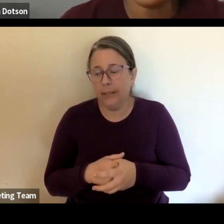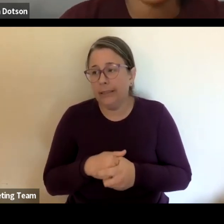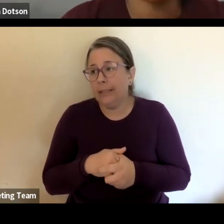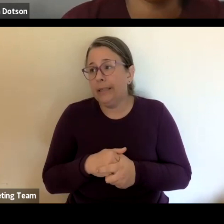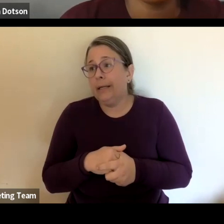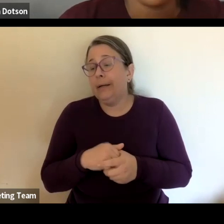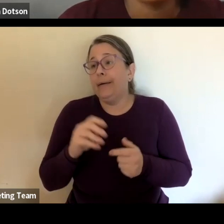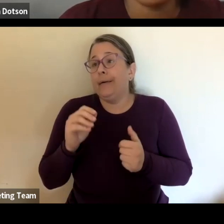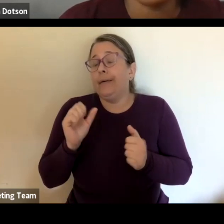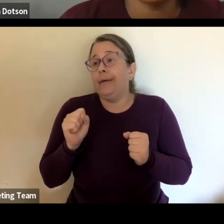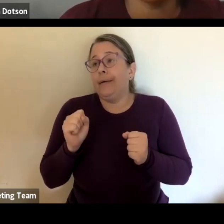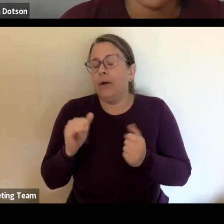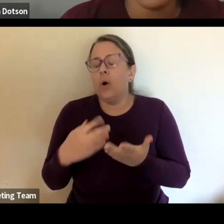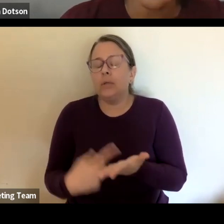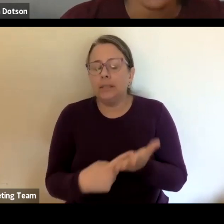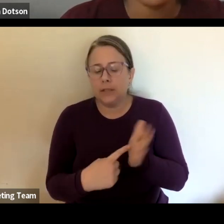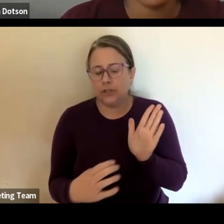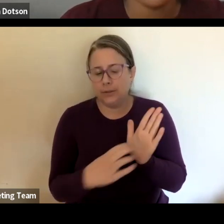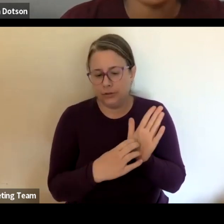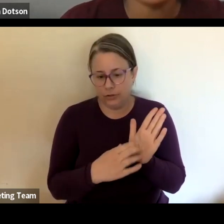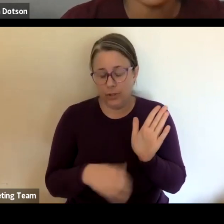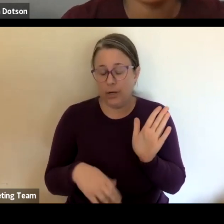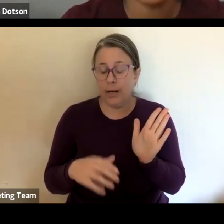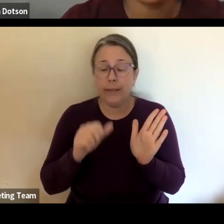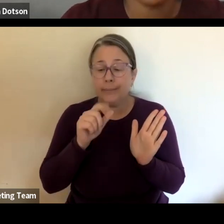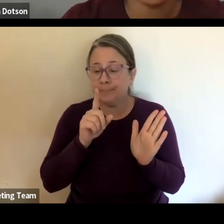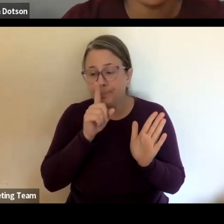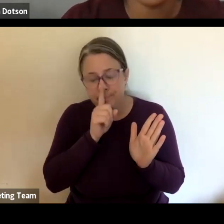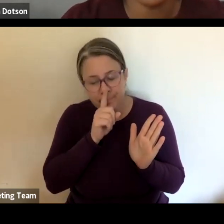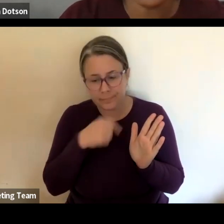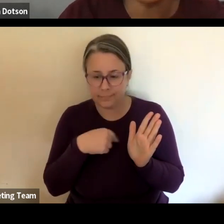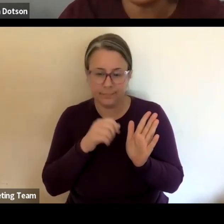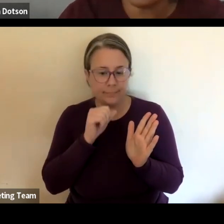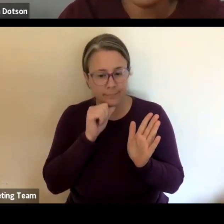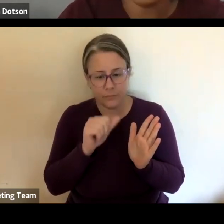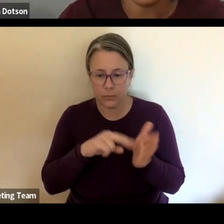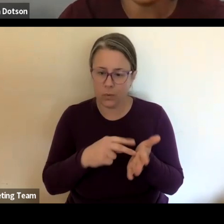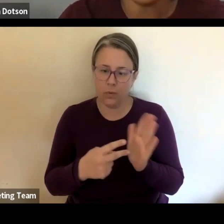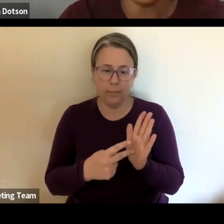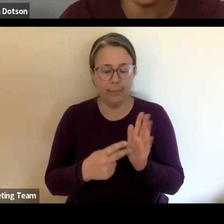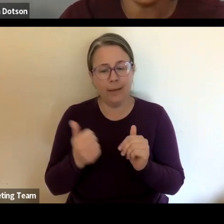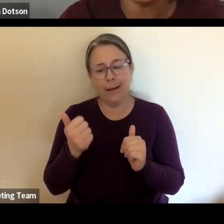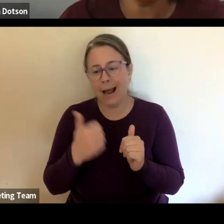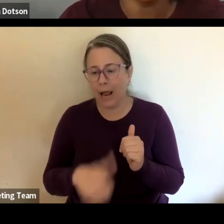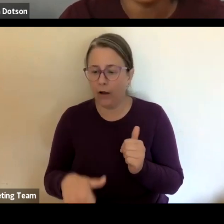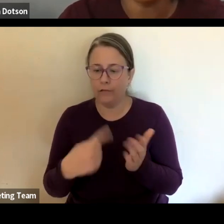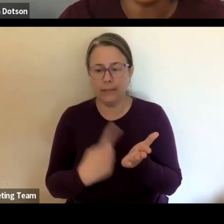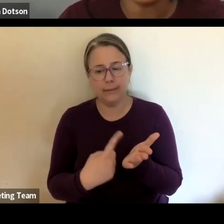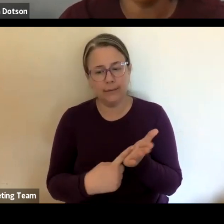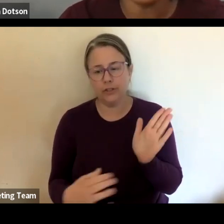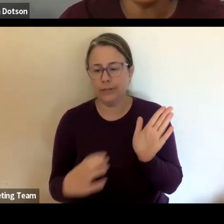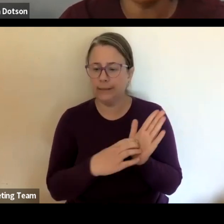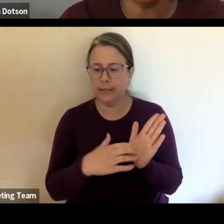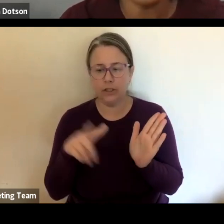diversity? No, but when it's relevant, there are some aspects of what we do, some questions that we know that